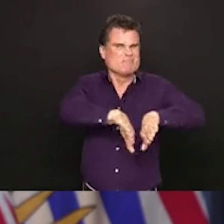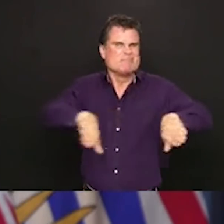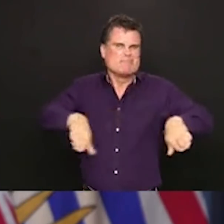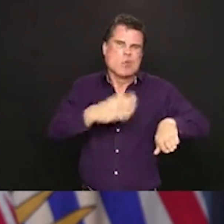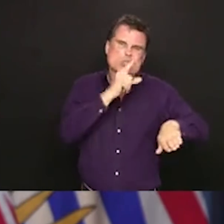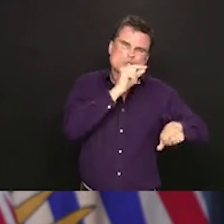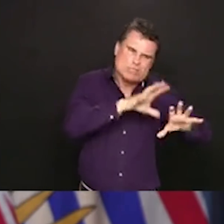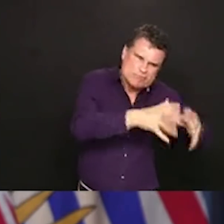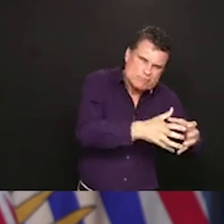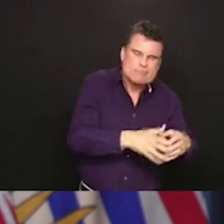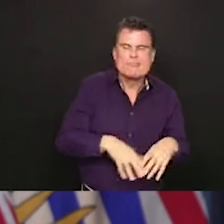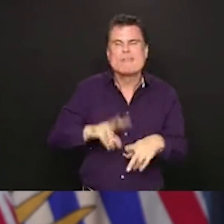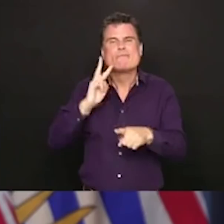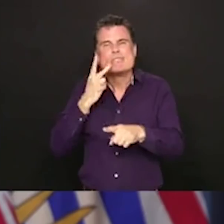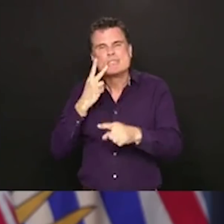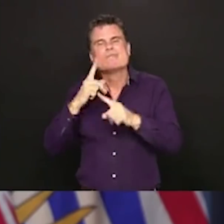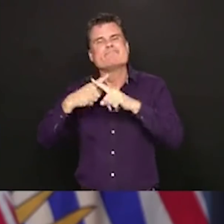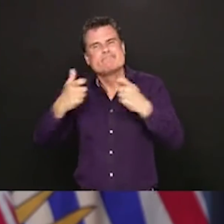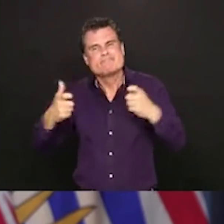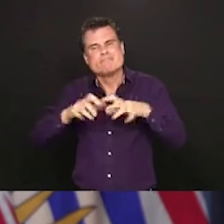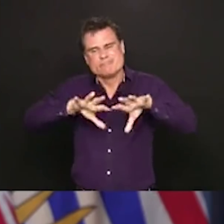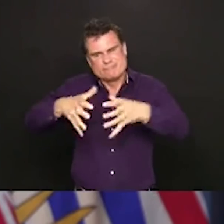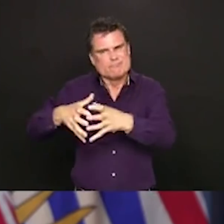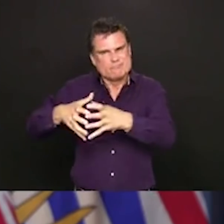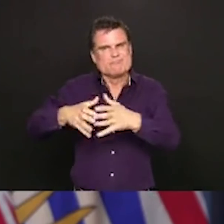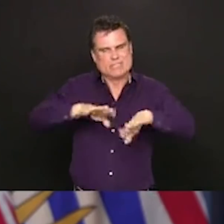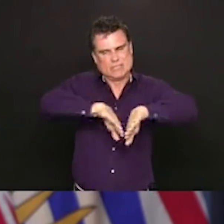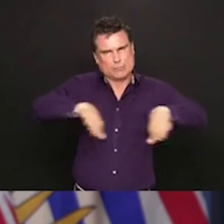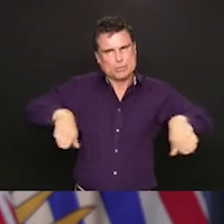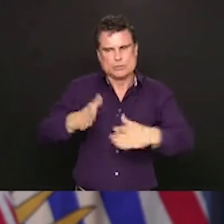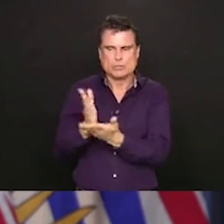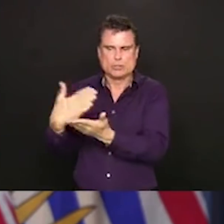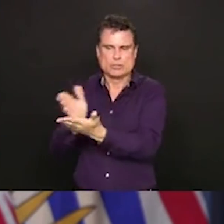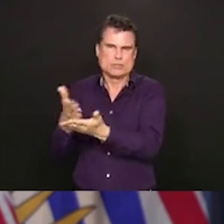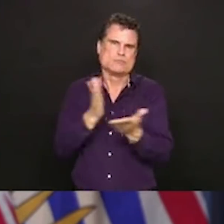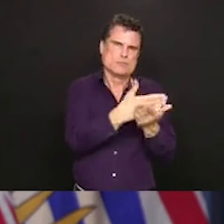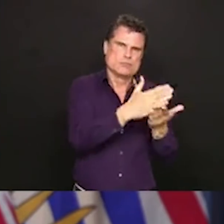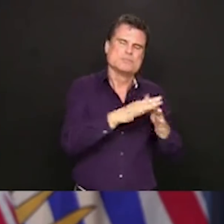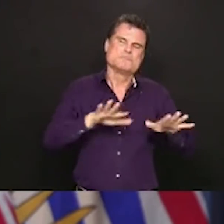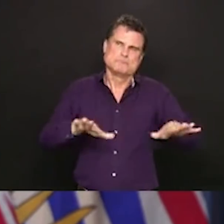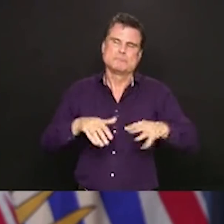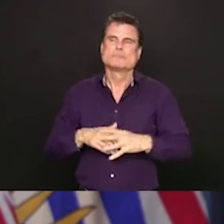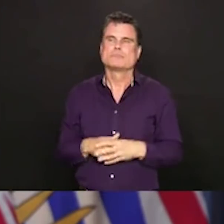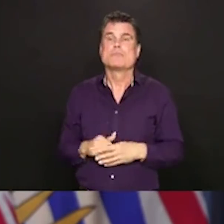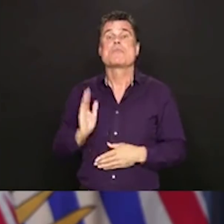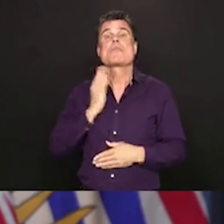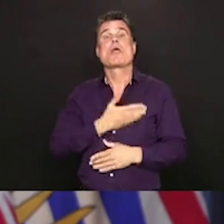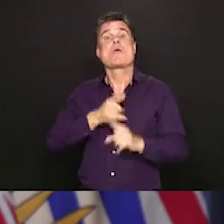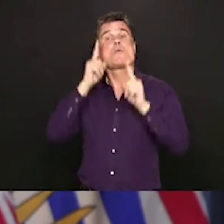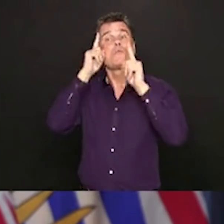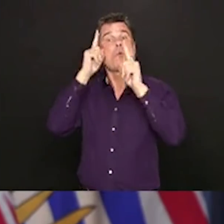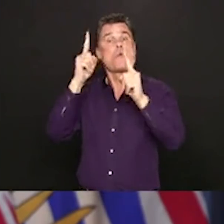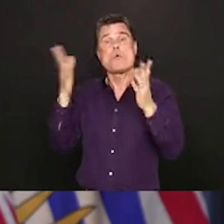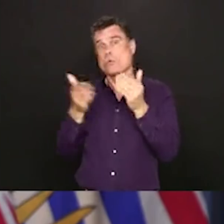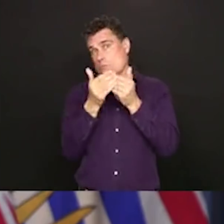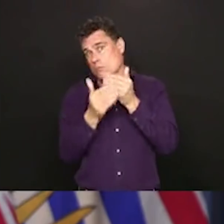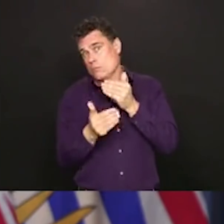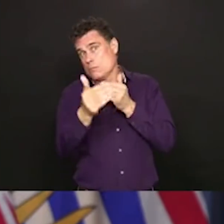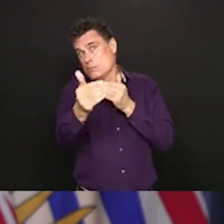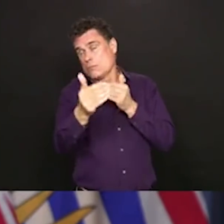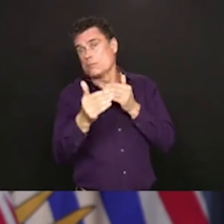over the coming weeks and months. Our goal, of course, is to do all we can to limit the potential for transmission